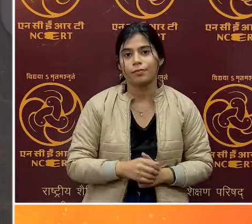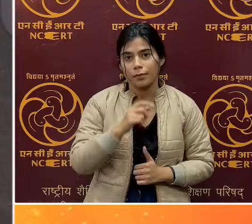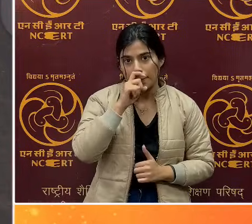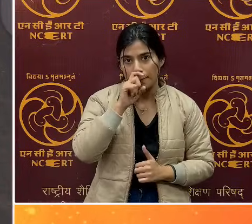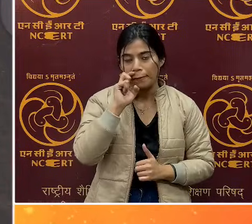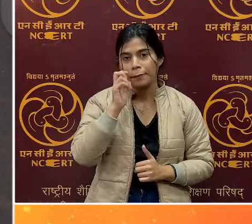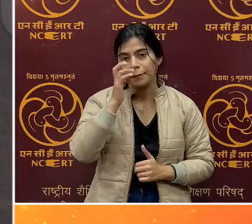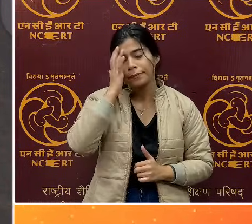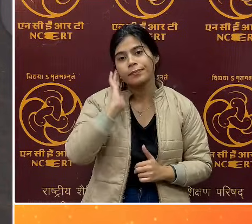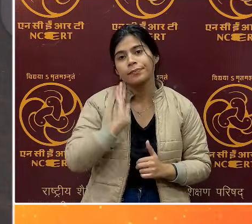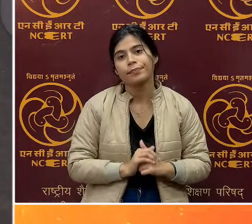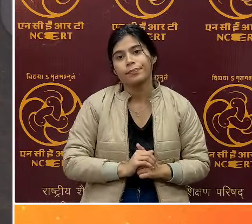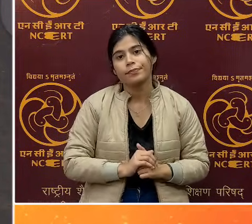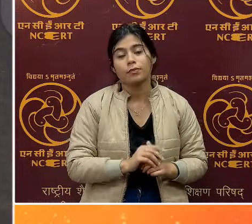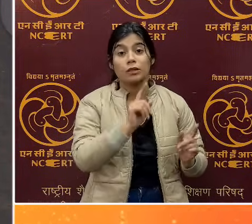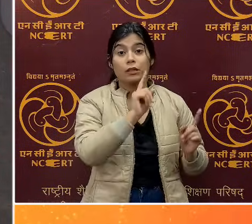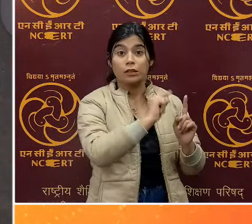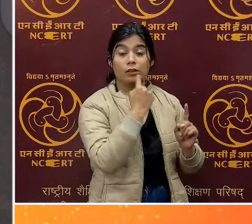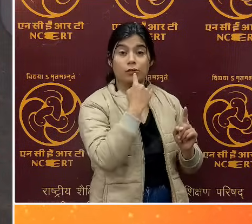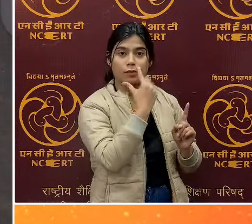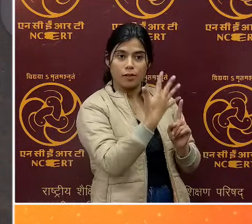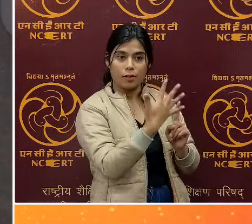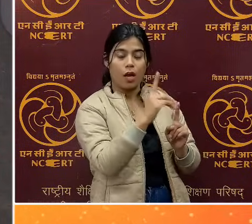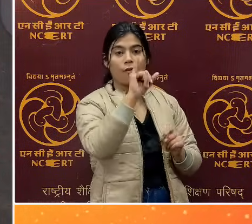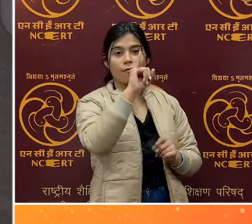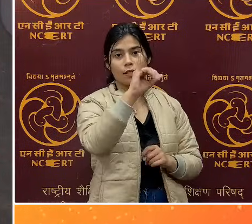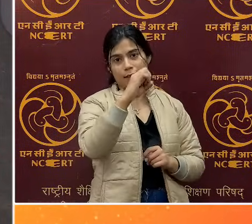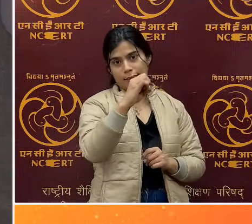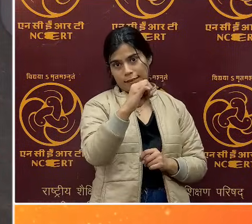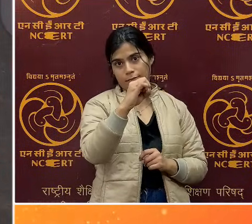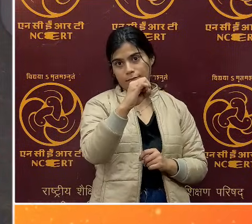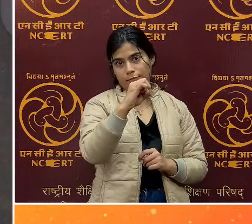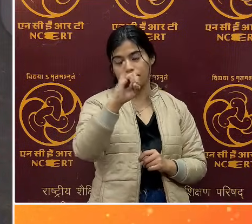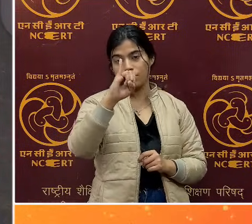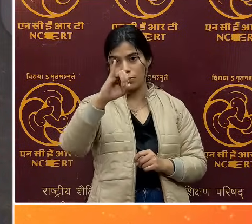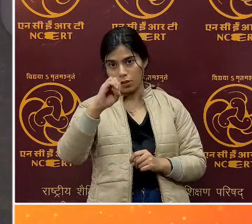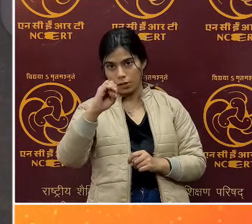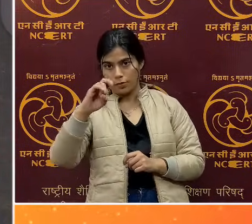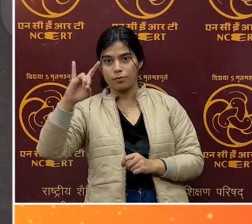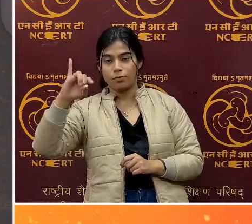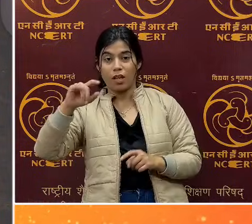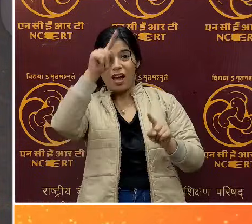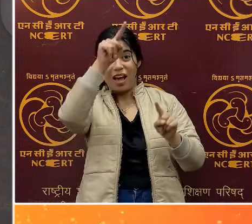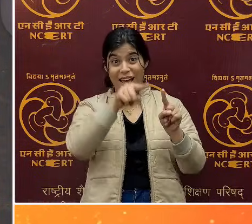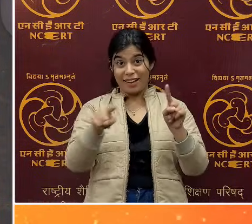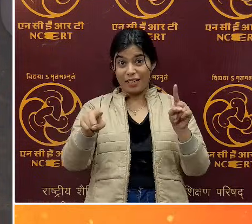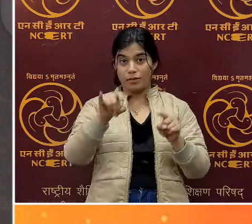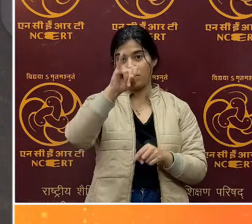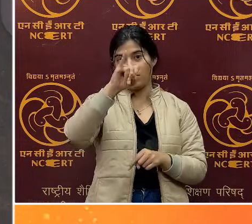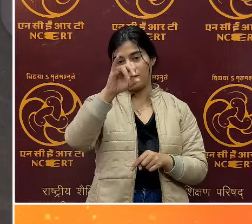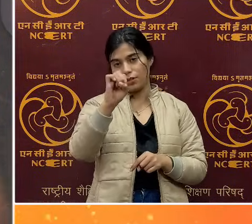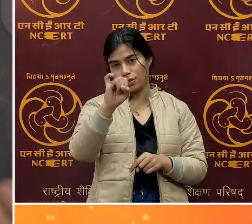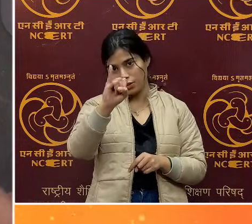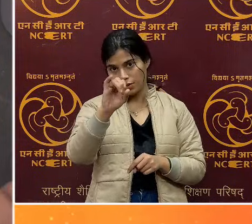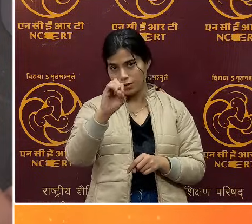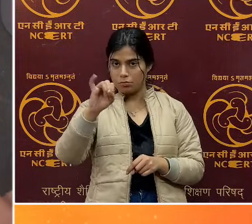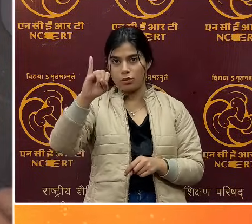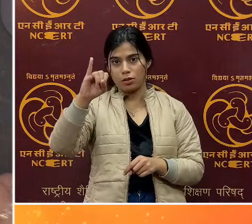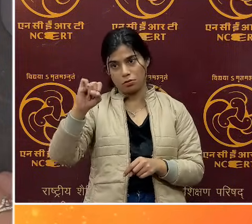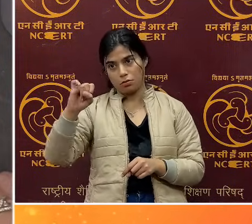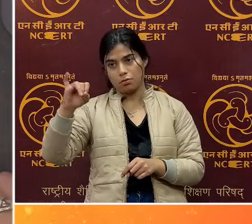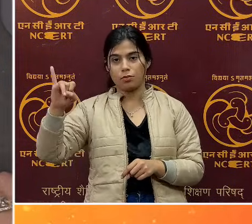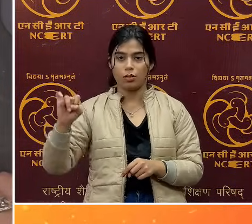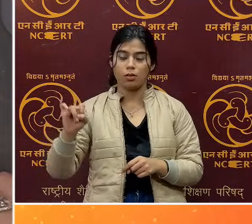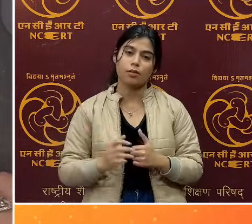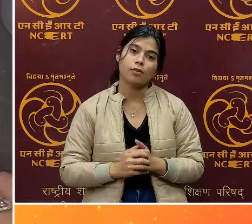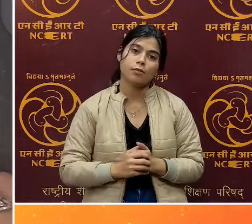So basically each one will have this 60 degree, Yes. right, because it looks like an equilateral triangle. So